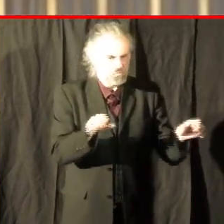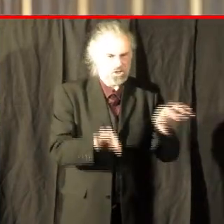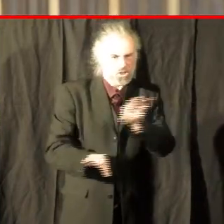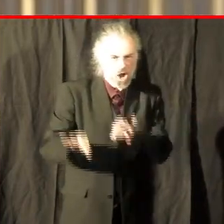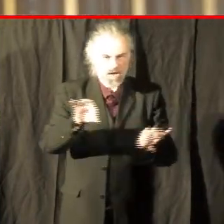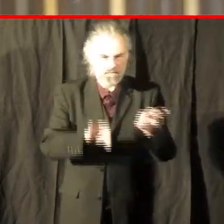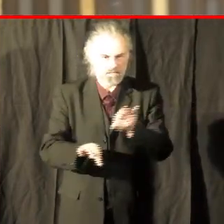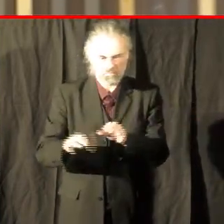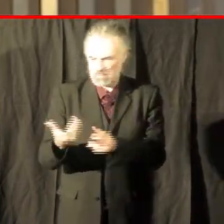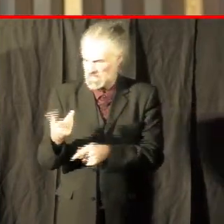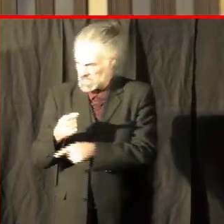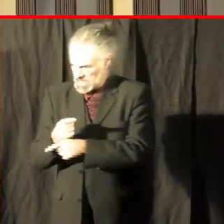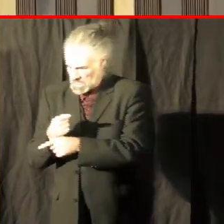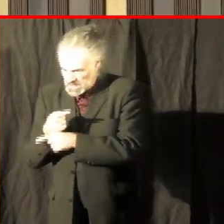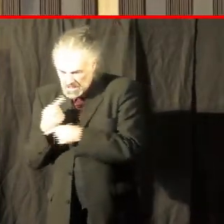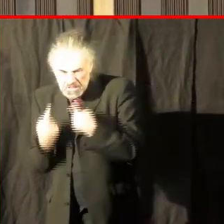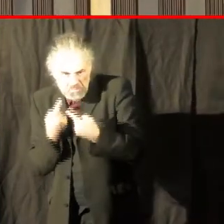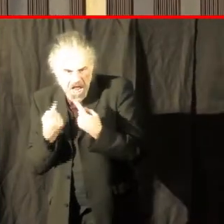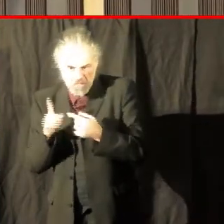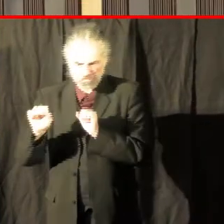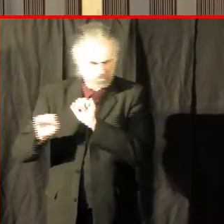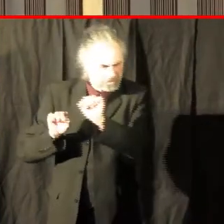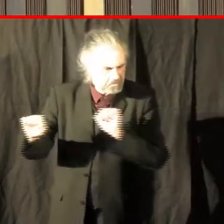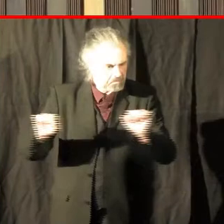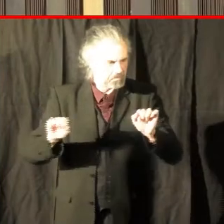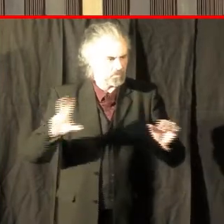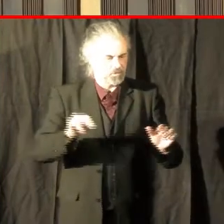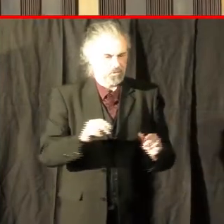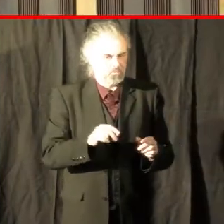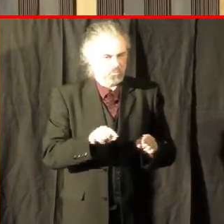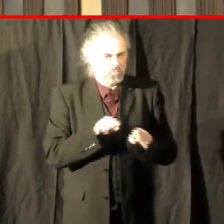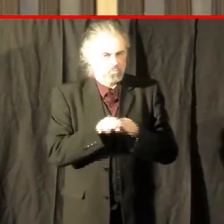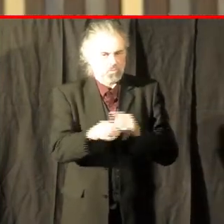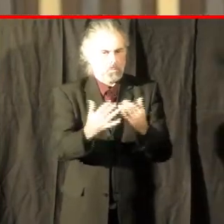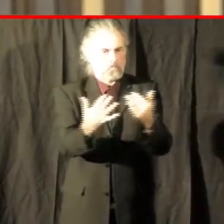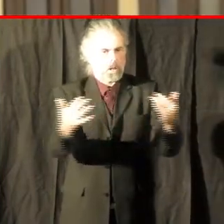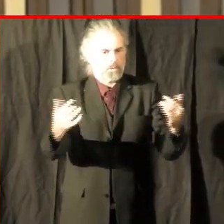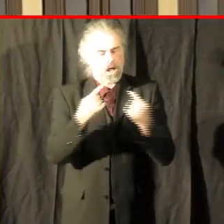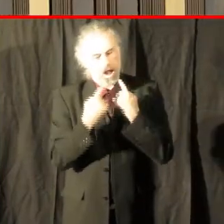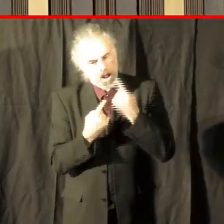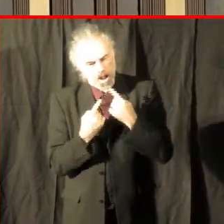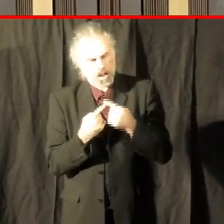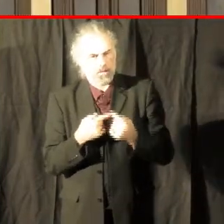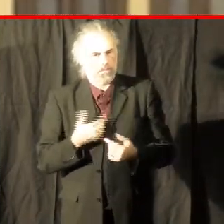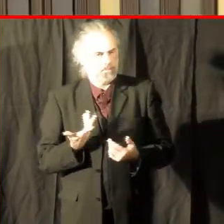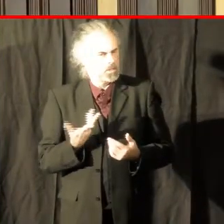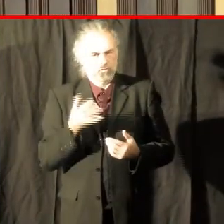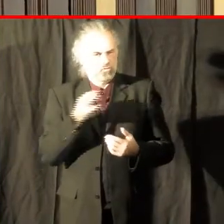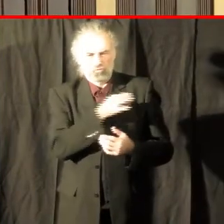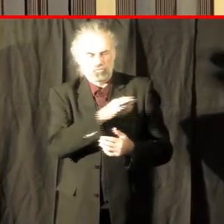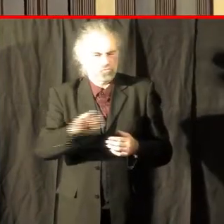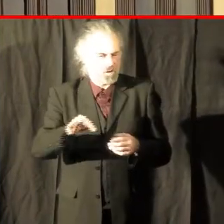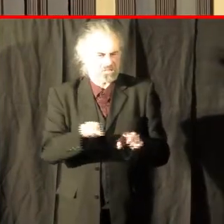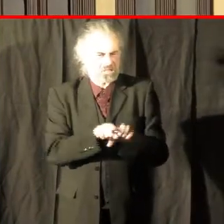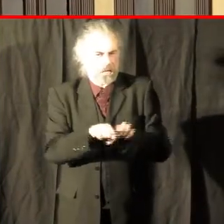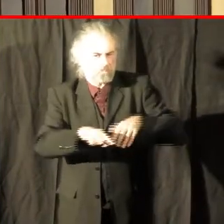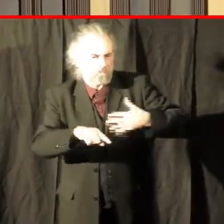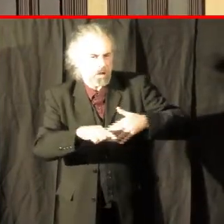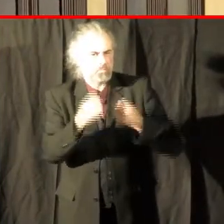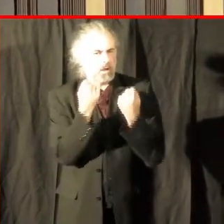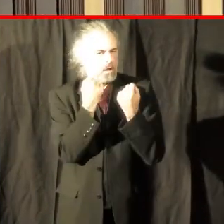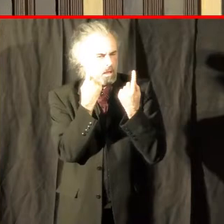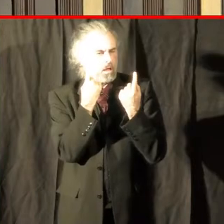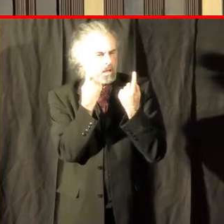scientists who might not understand what they're doing, and mostly to members of the public who may not have the same kind of background in what they're doing.